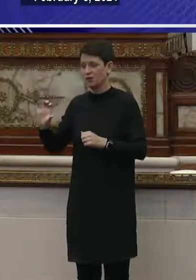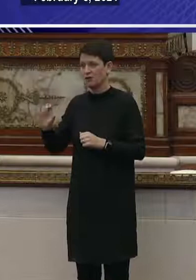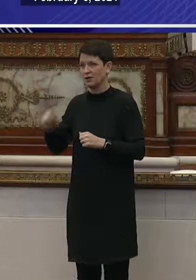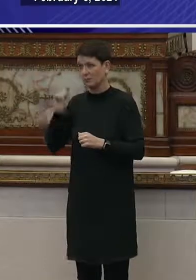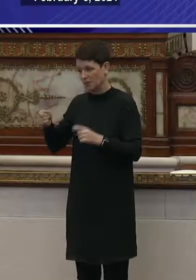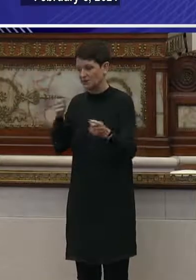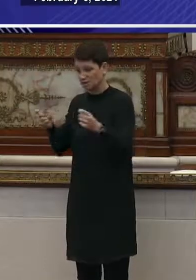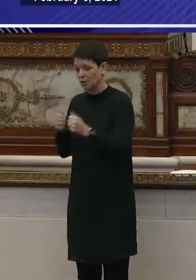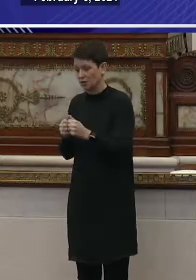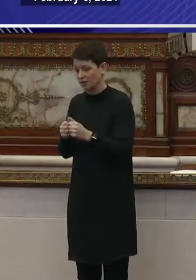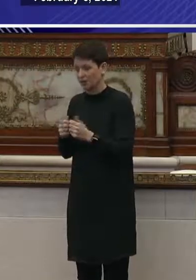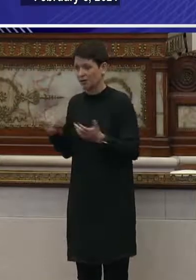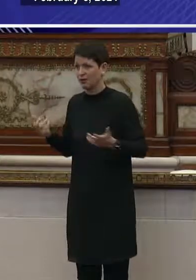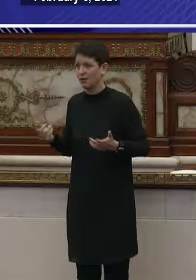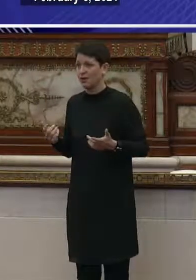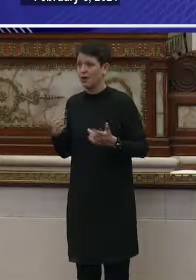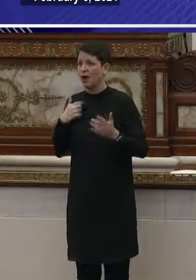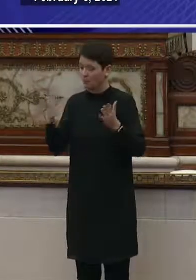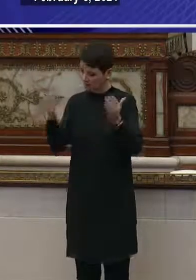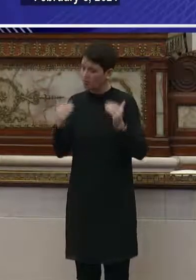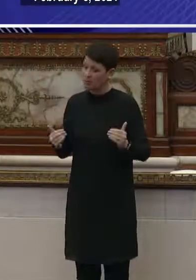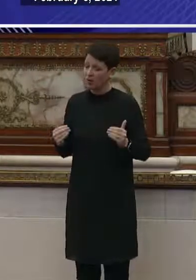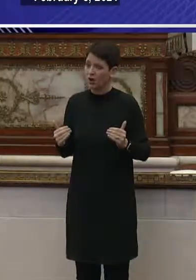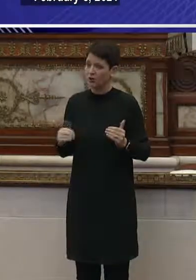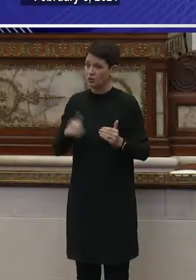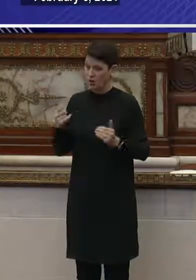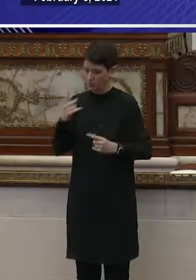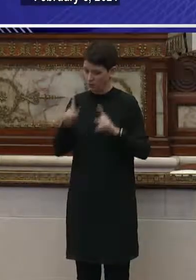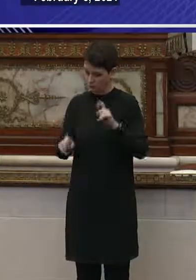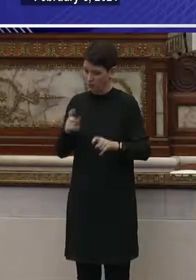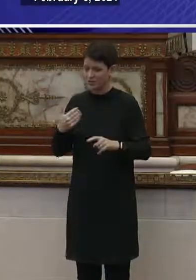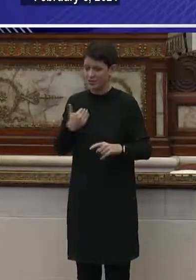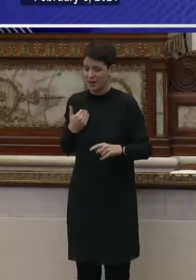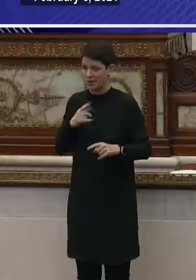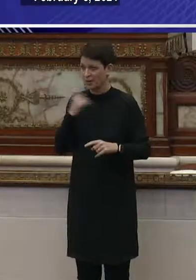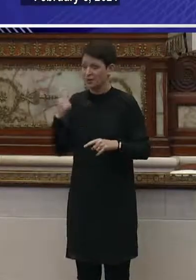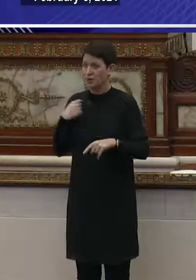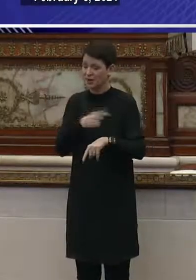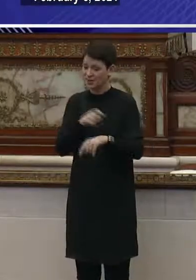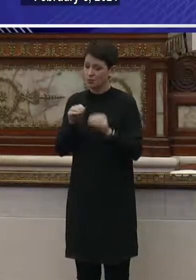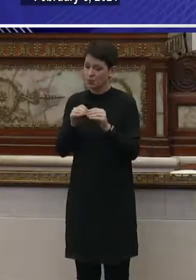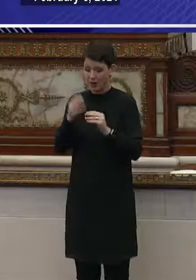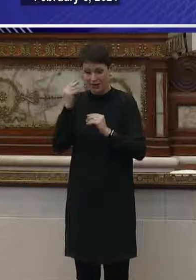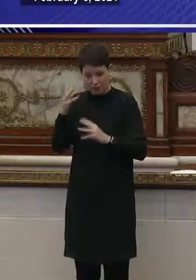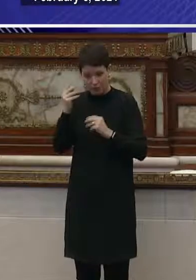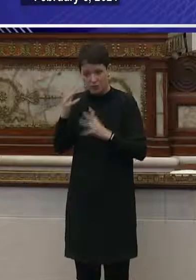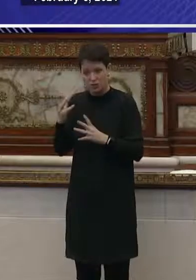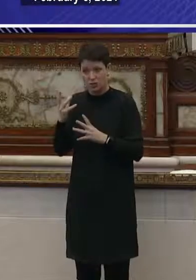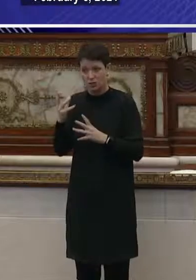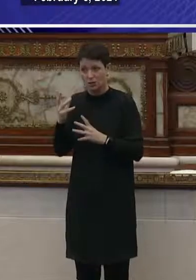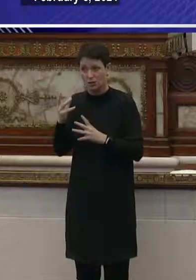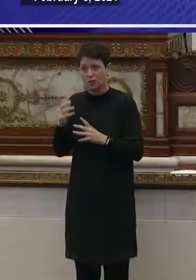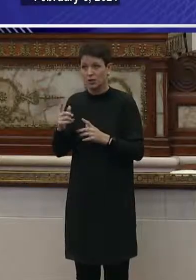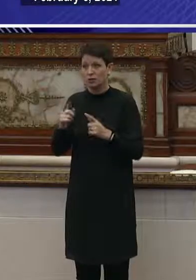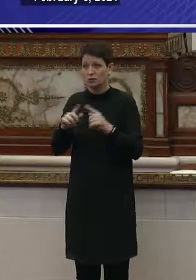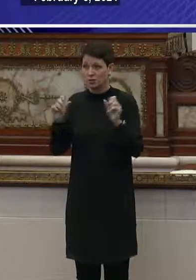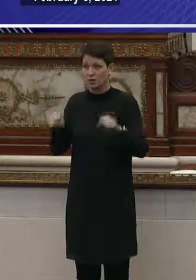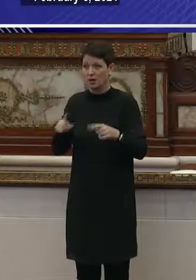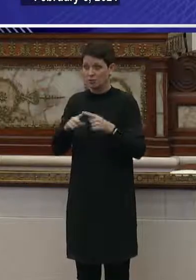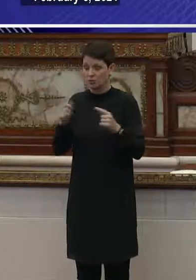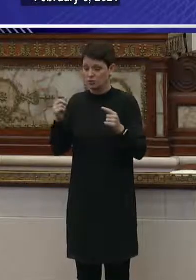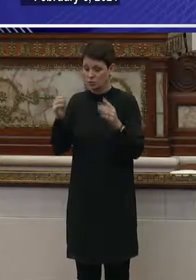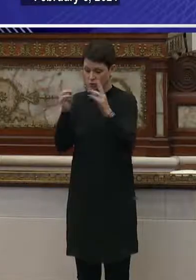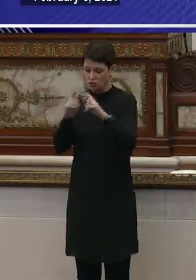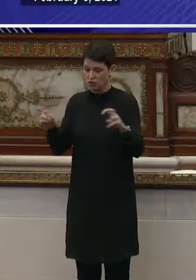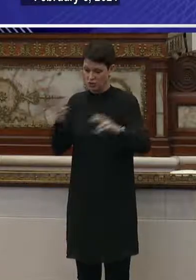be dealt with. I'm going to move on to some other questions because we need more information in order to be able to judge